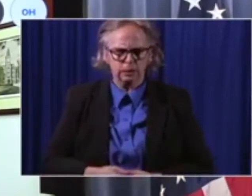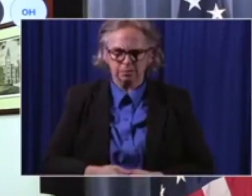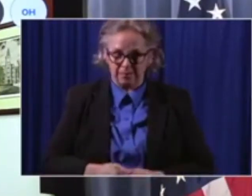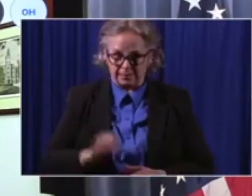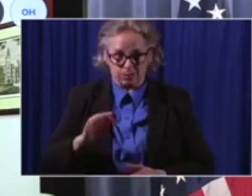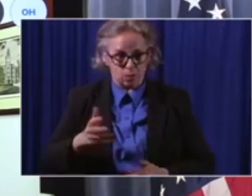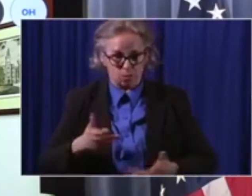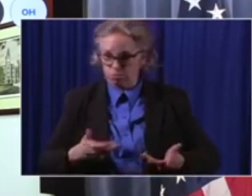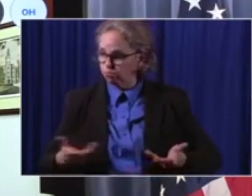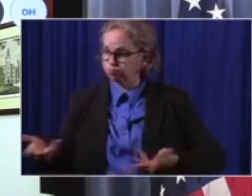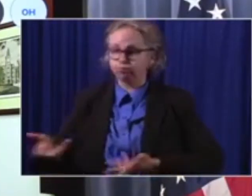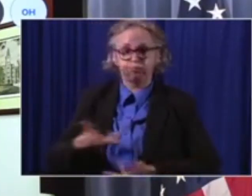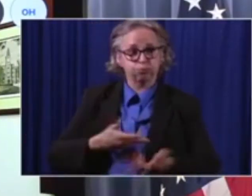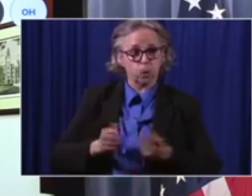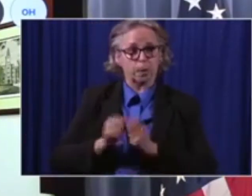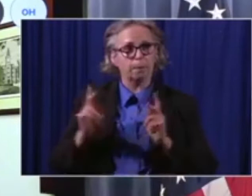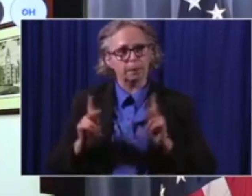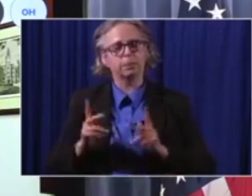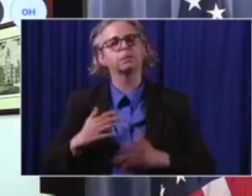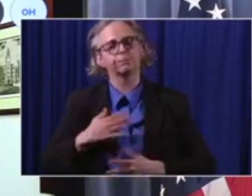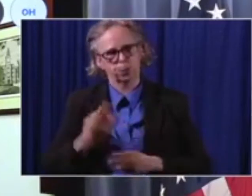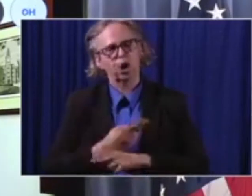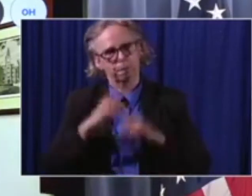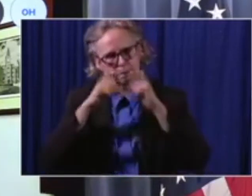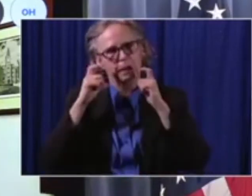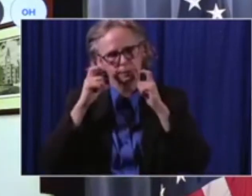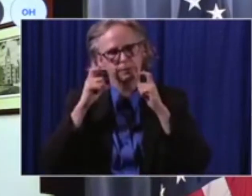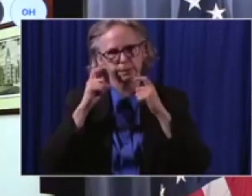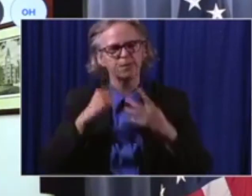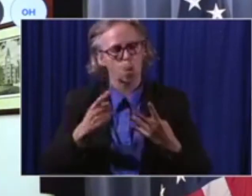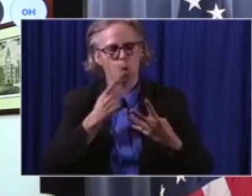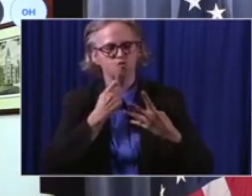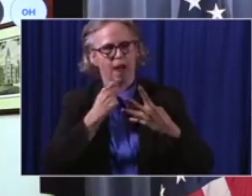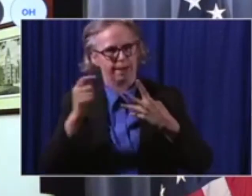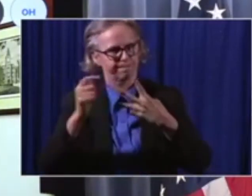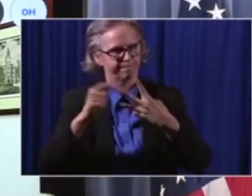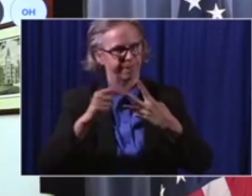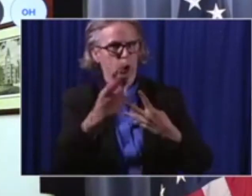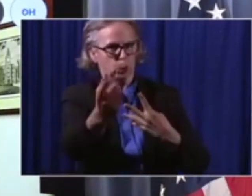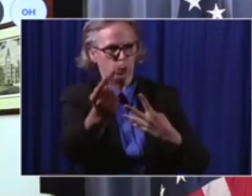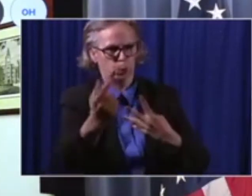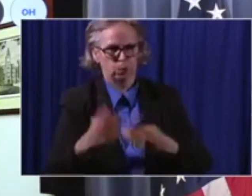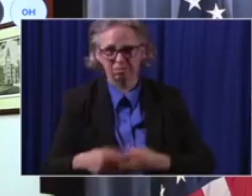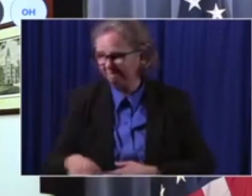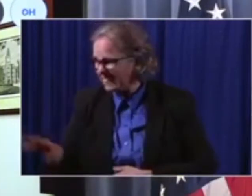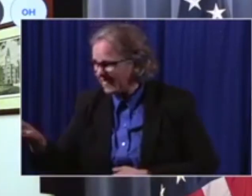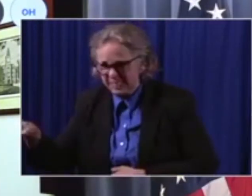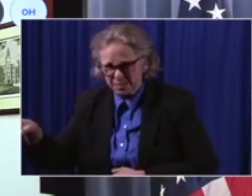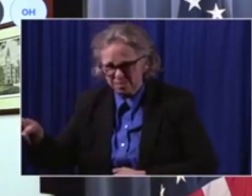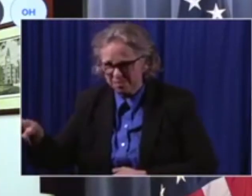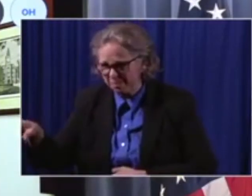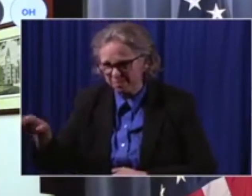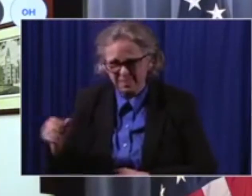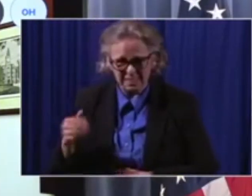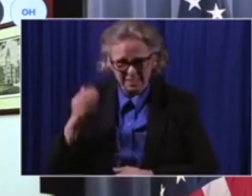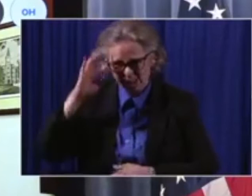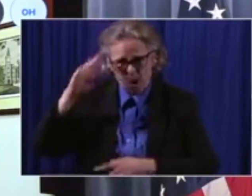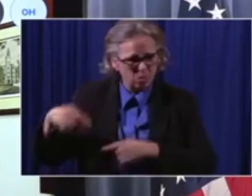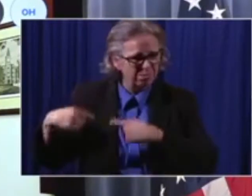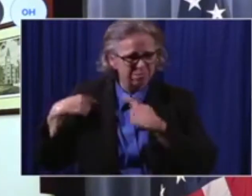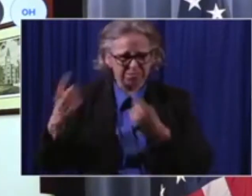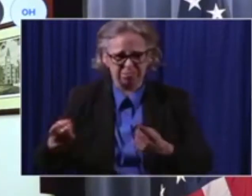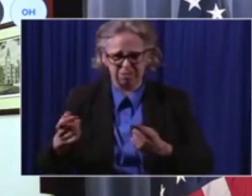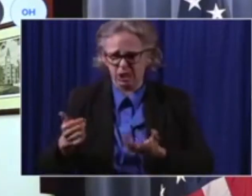need to be wearing a mask in those red counties. You know, when you think about it, Governor, there's a reason why surgeons have worn masks in the operating room for over